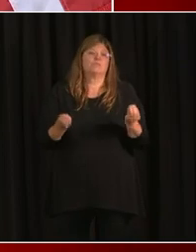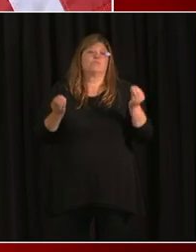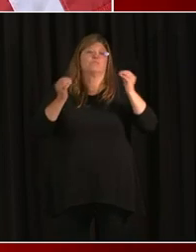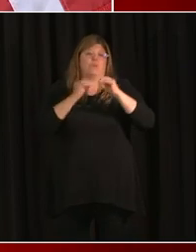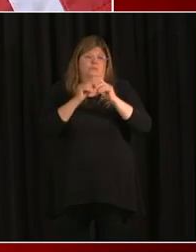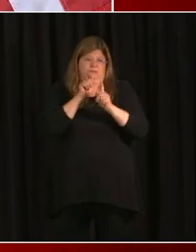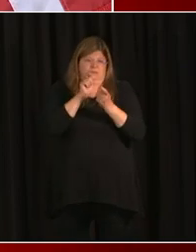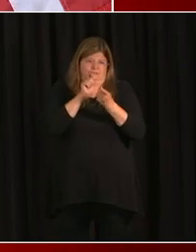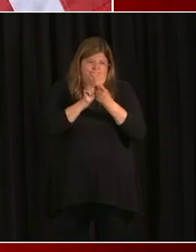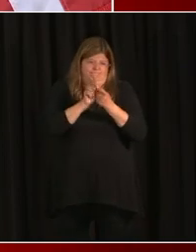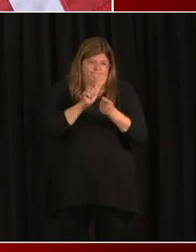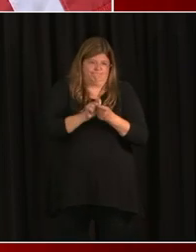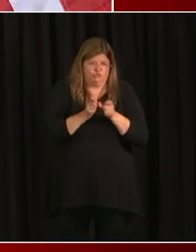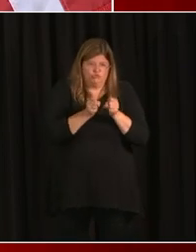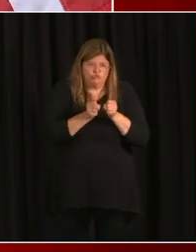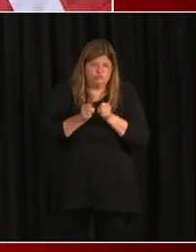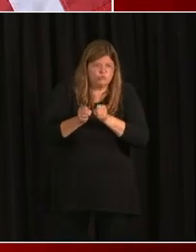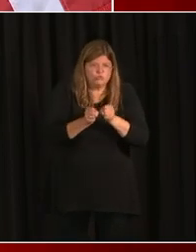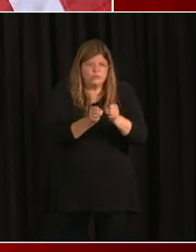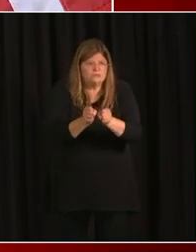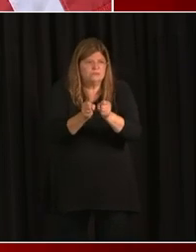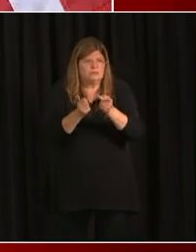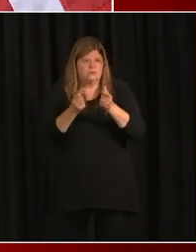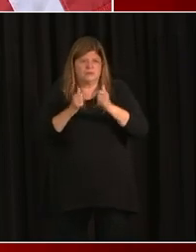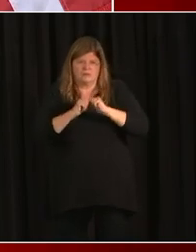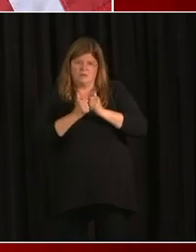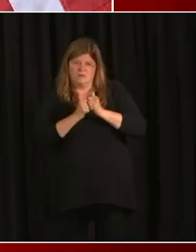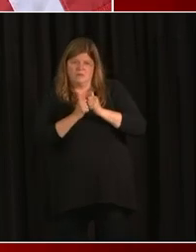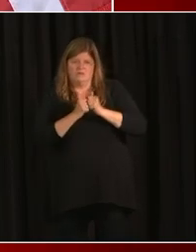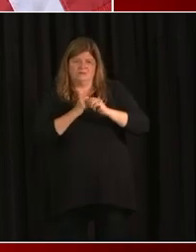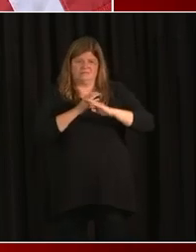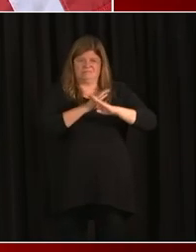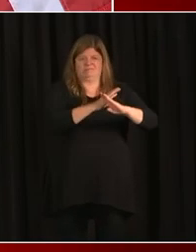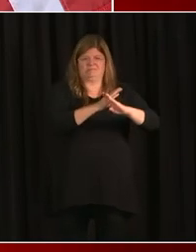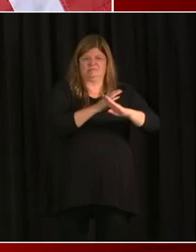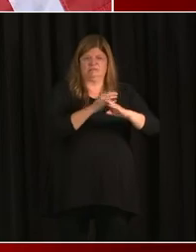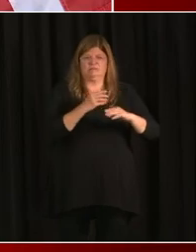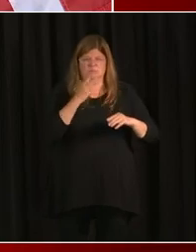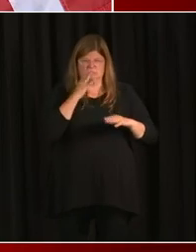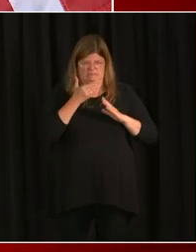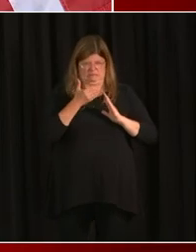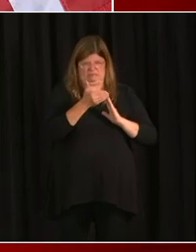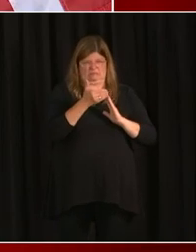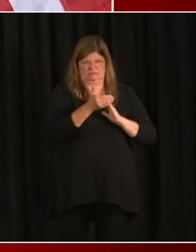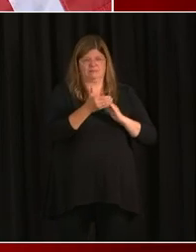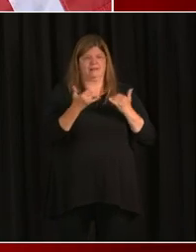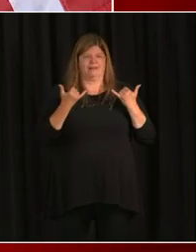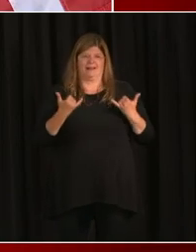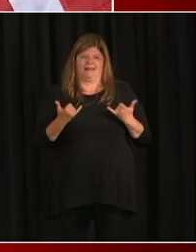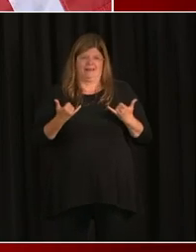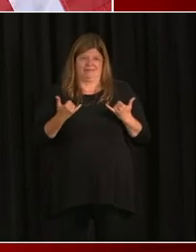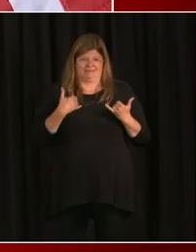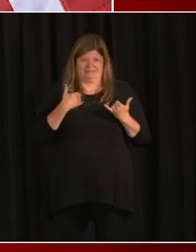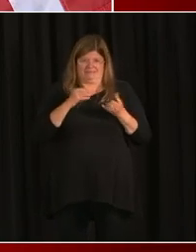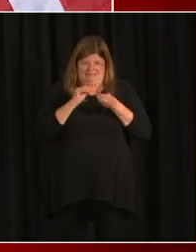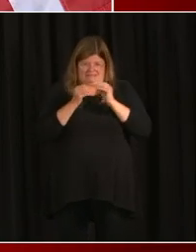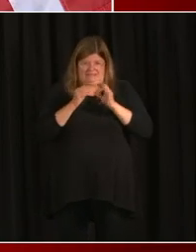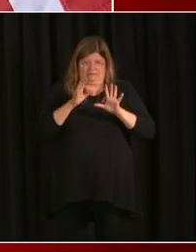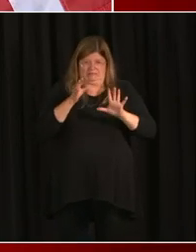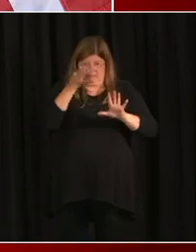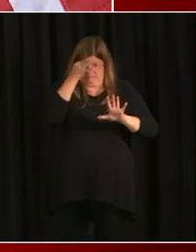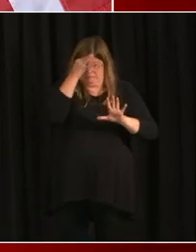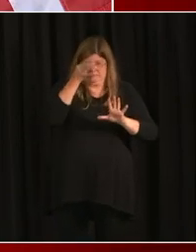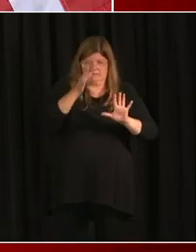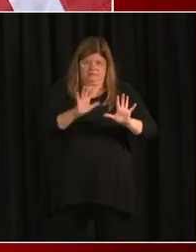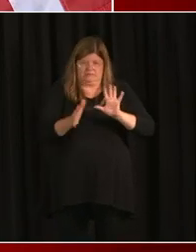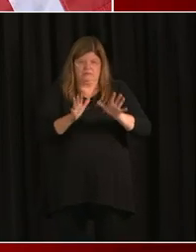detailed strategies, and we'll do that in the coming days. Where we are, I don't know the numbers specifically off the top of my head, but we're too